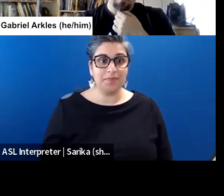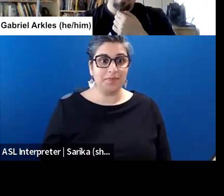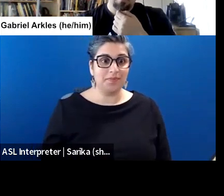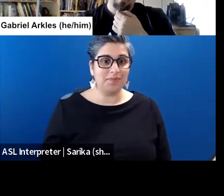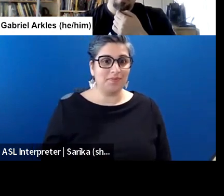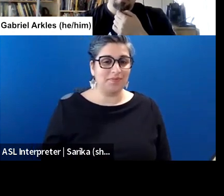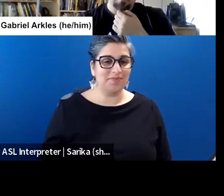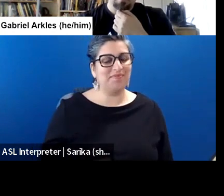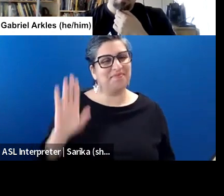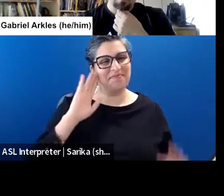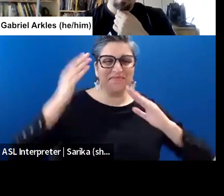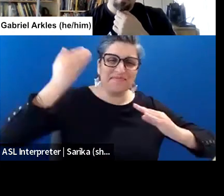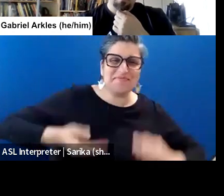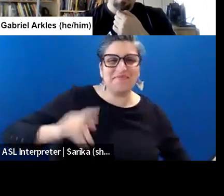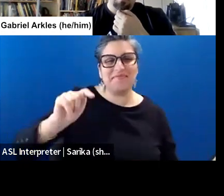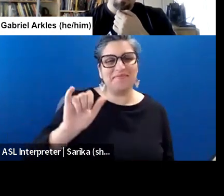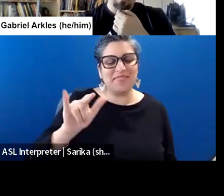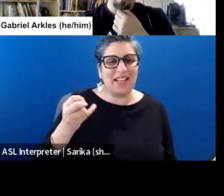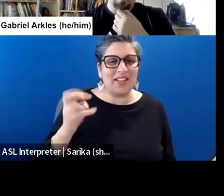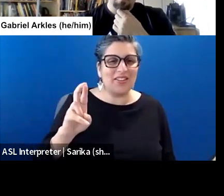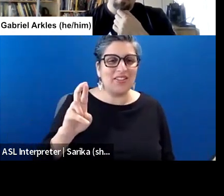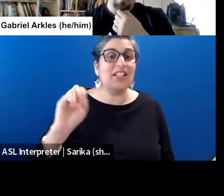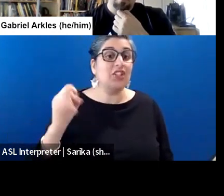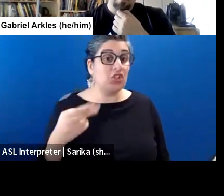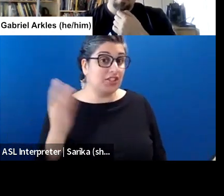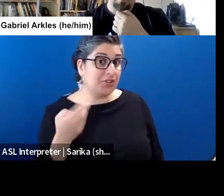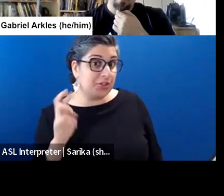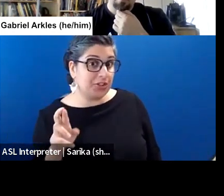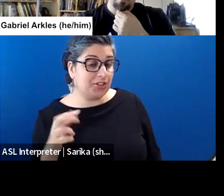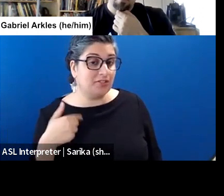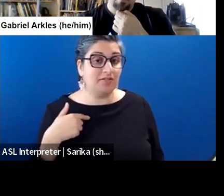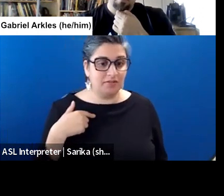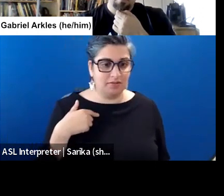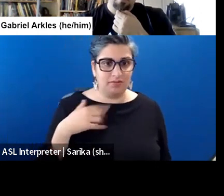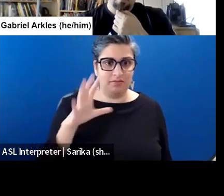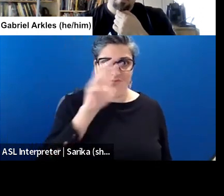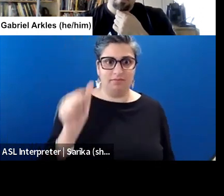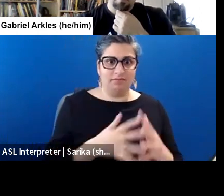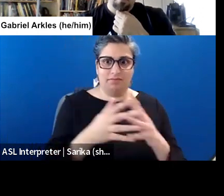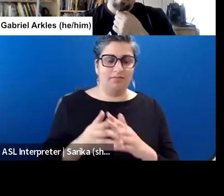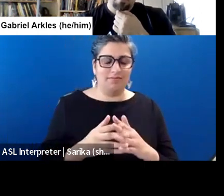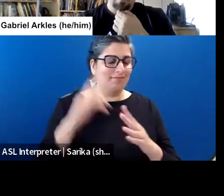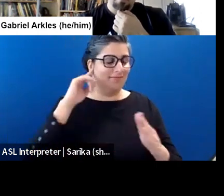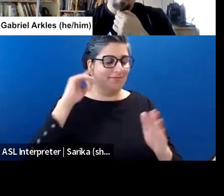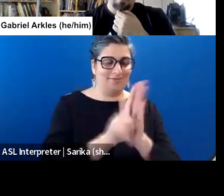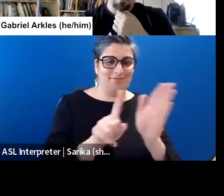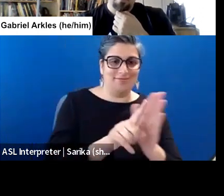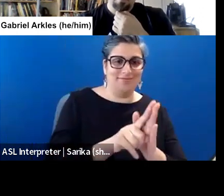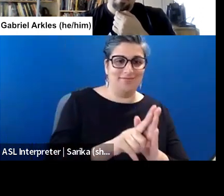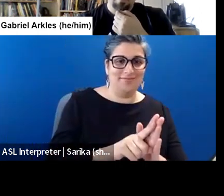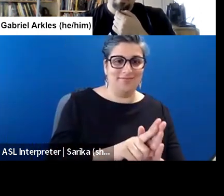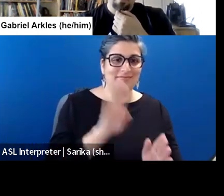Hi, I'm Taylar Nuevelle, she, her. I am an African-American brown-skinned woman. So